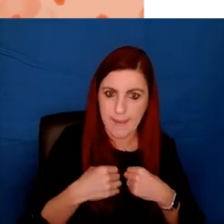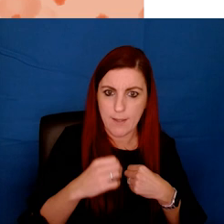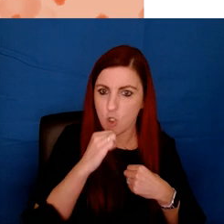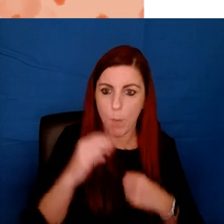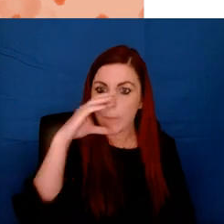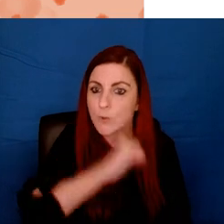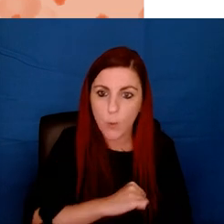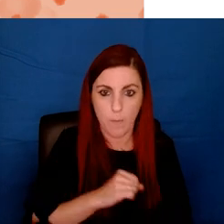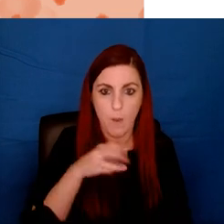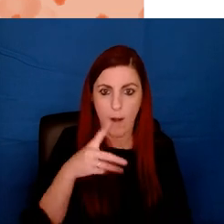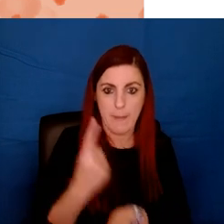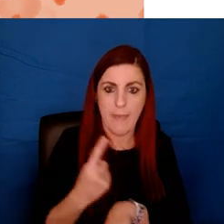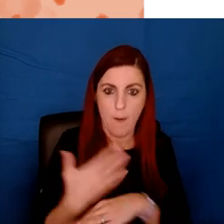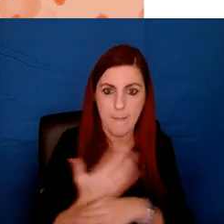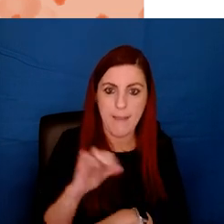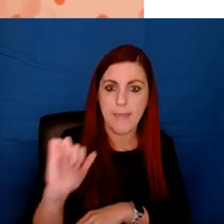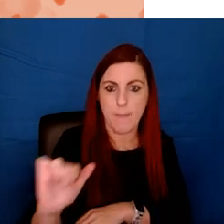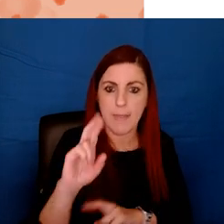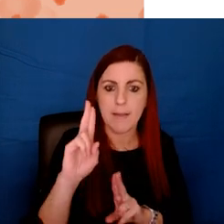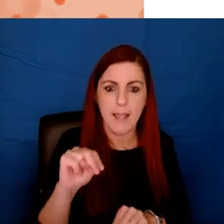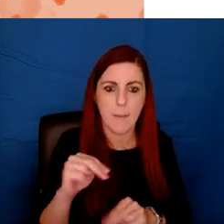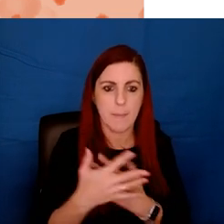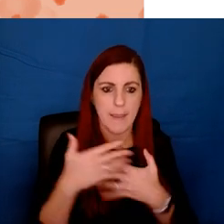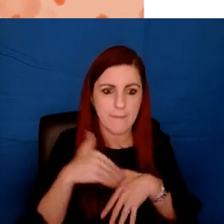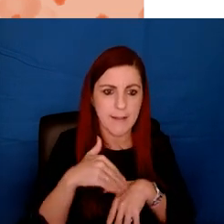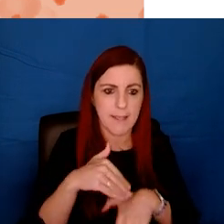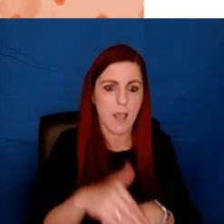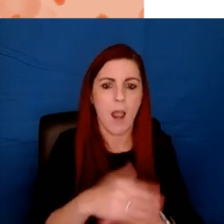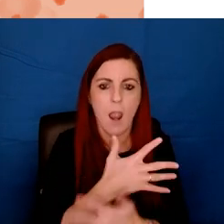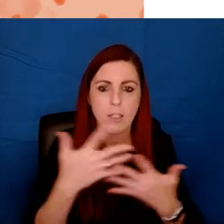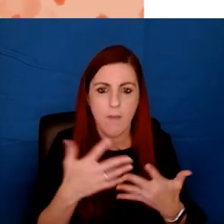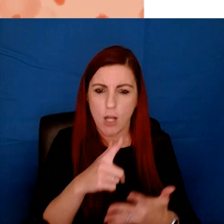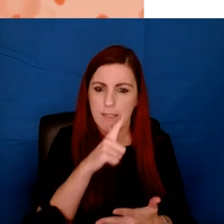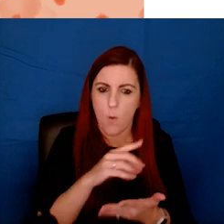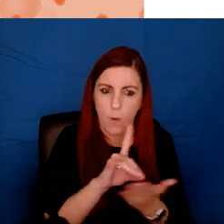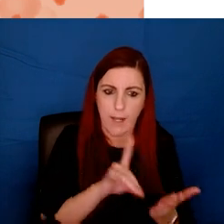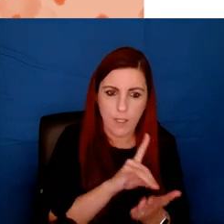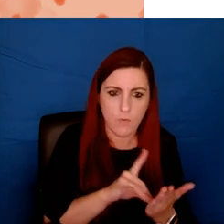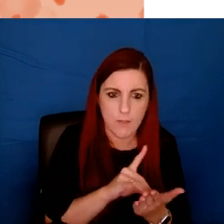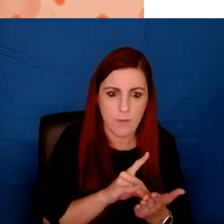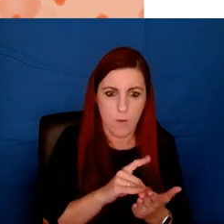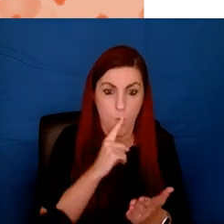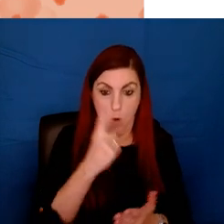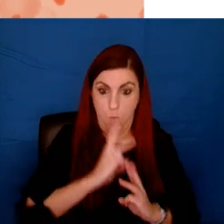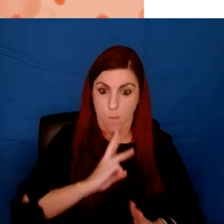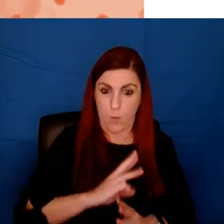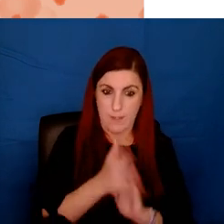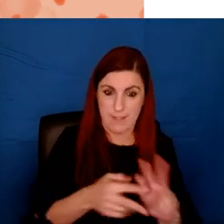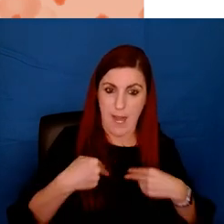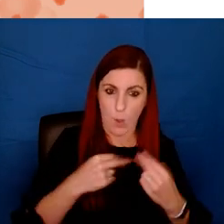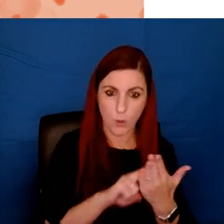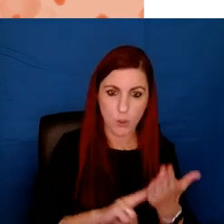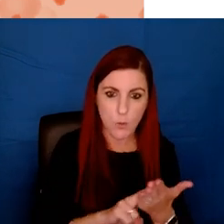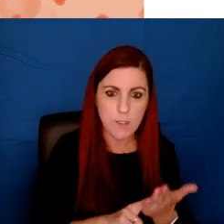don't assume that it's going to be done by them, because that can be very, and one of our oral histories did, it was a woman who's a sign language user,